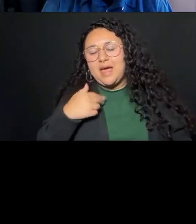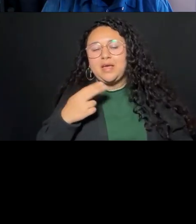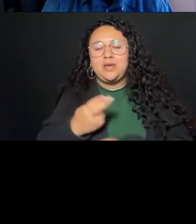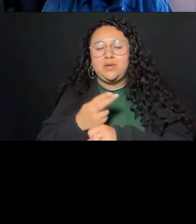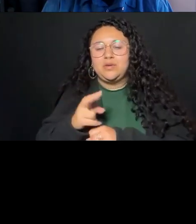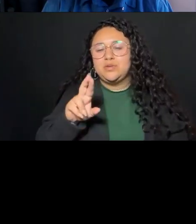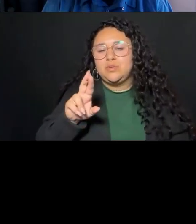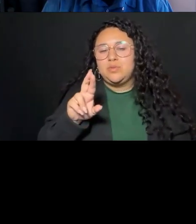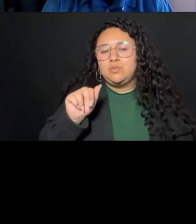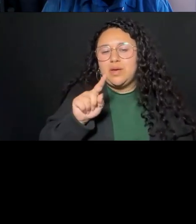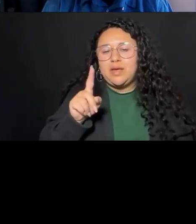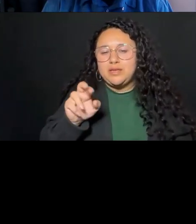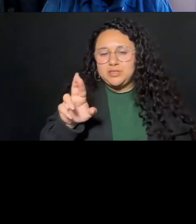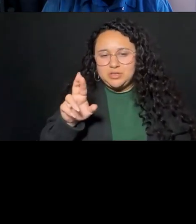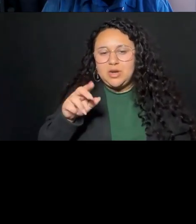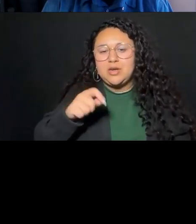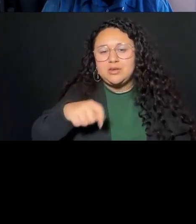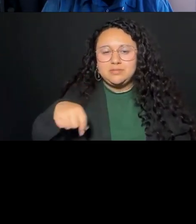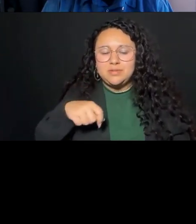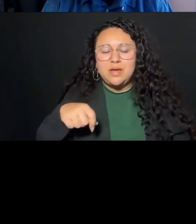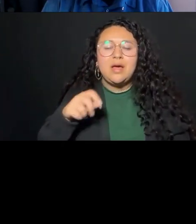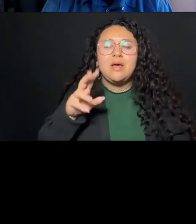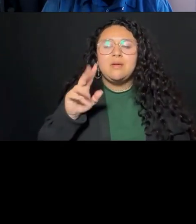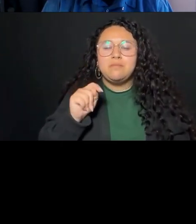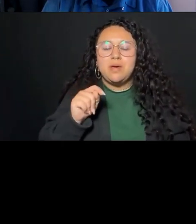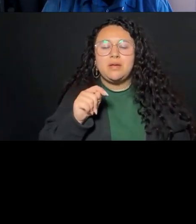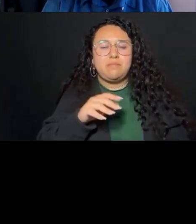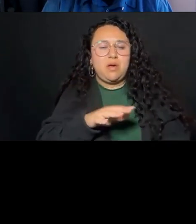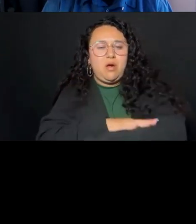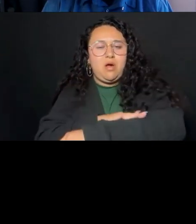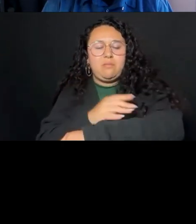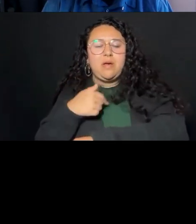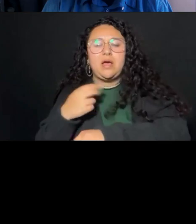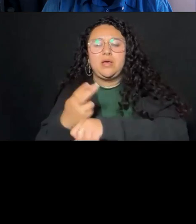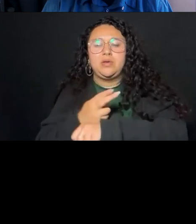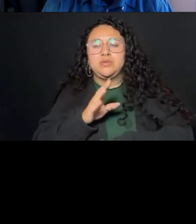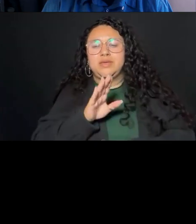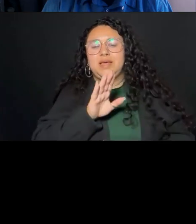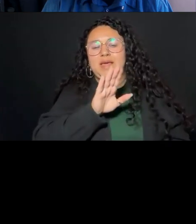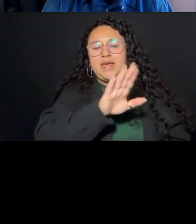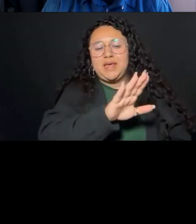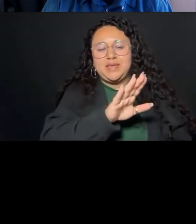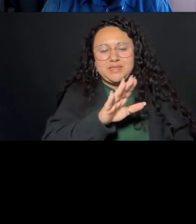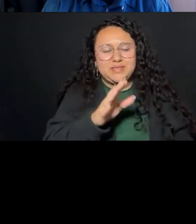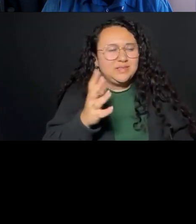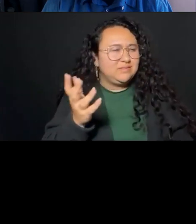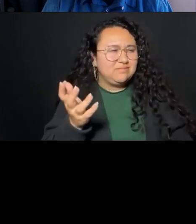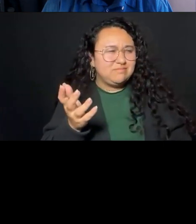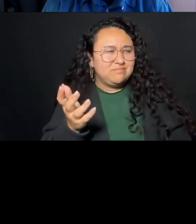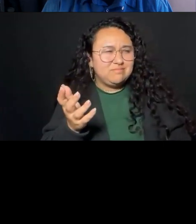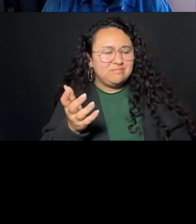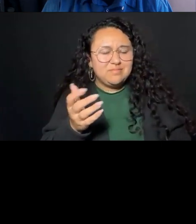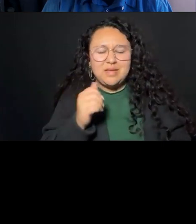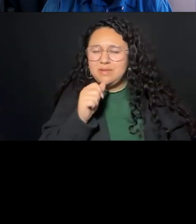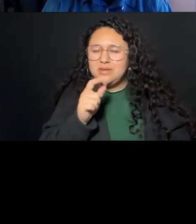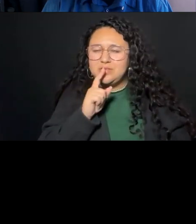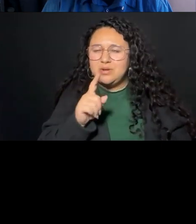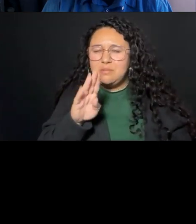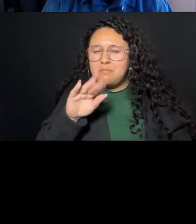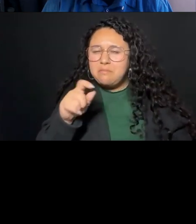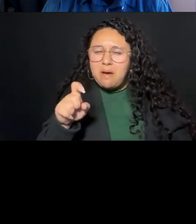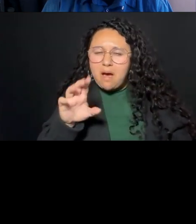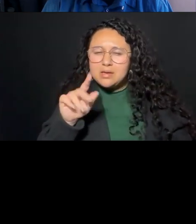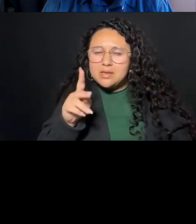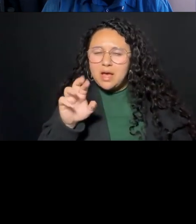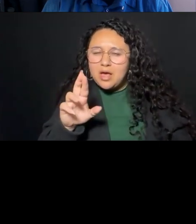razor. But the time that I cut my arm, I had used his, I don't even know what it was. It was like a box cutter